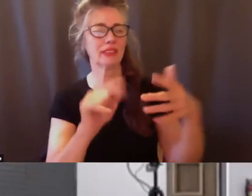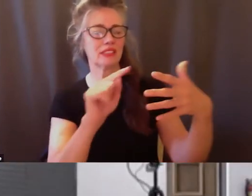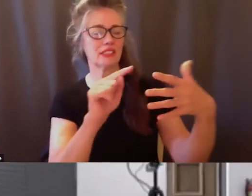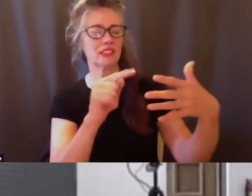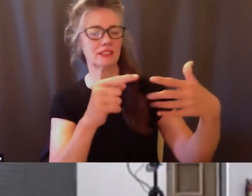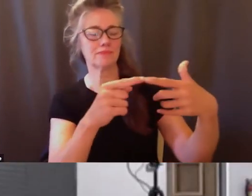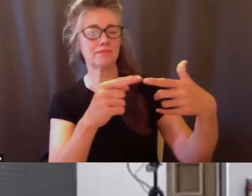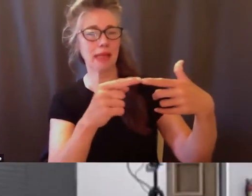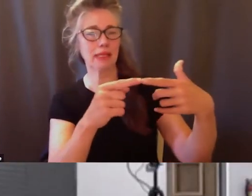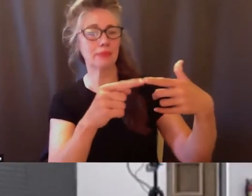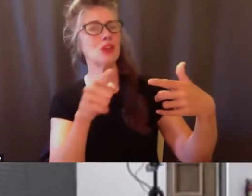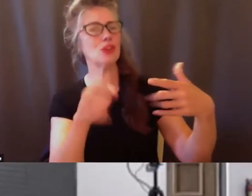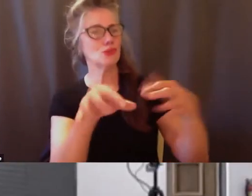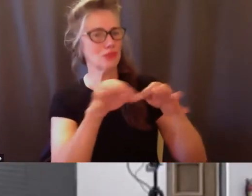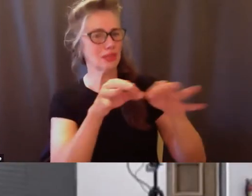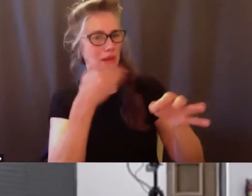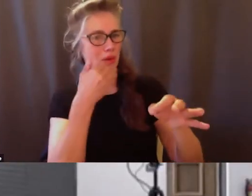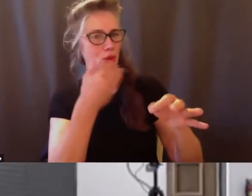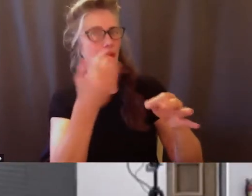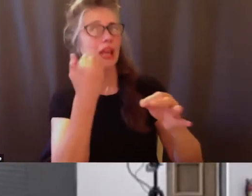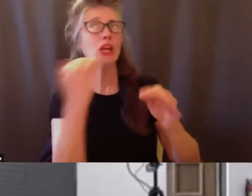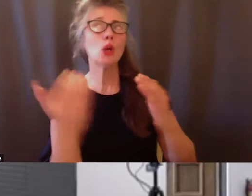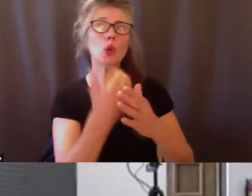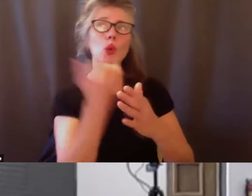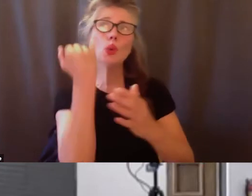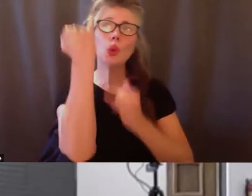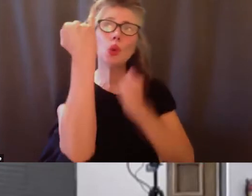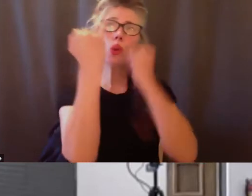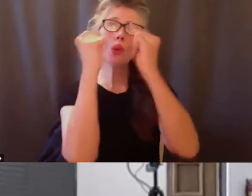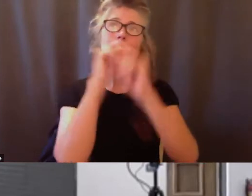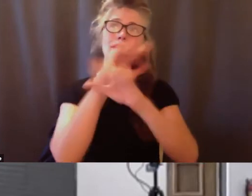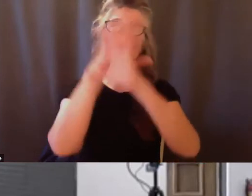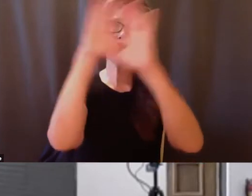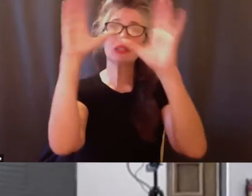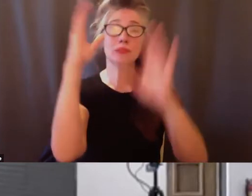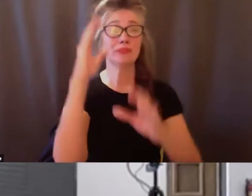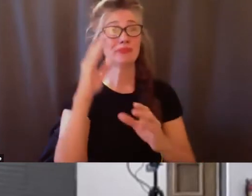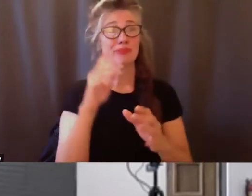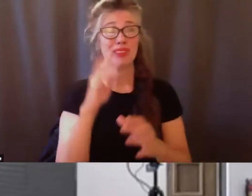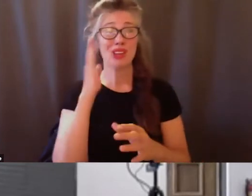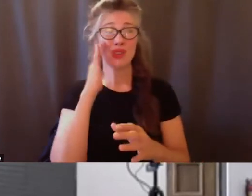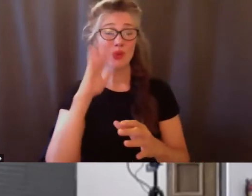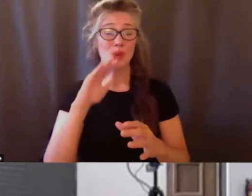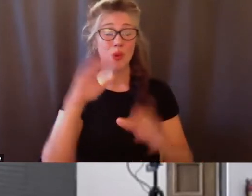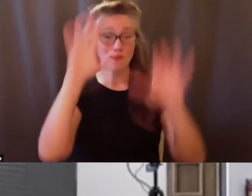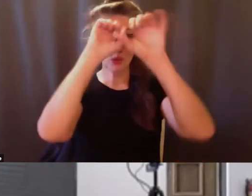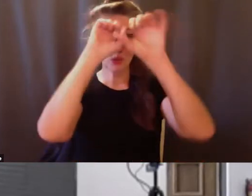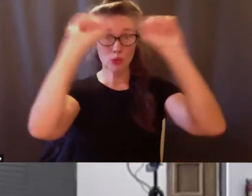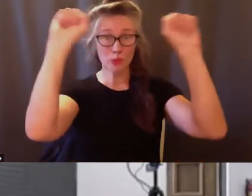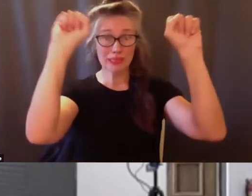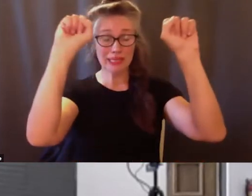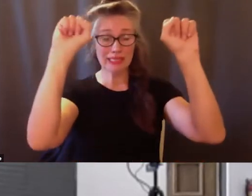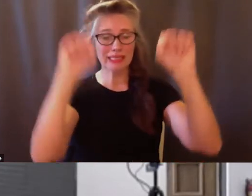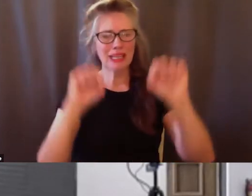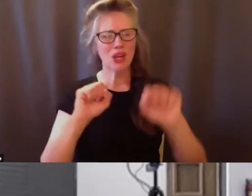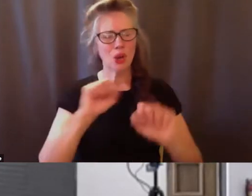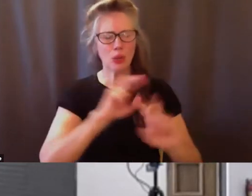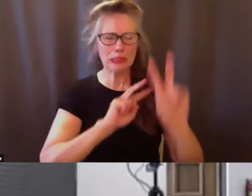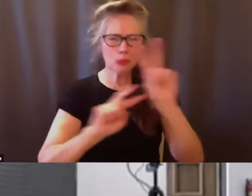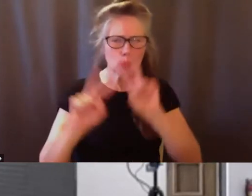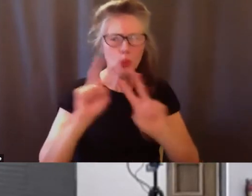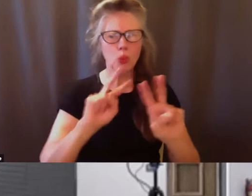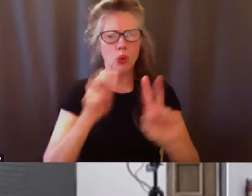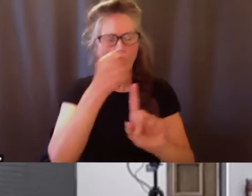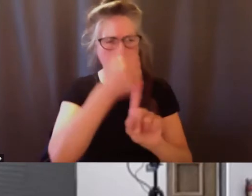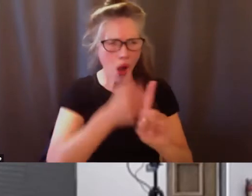terms of a new vision. One thing that we know about our superintendent is we're looking at every position,